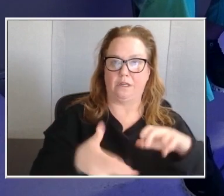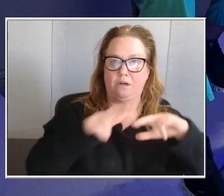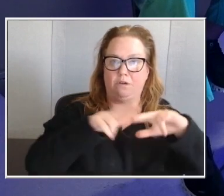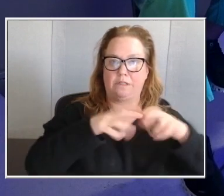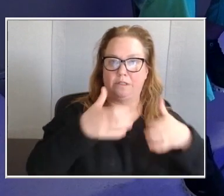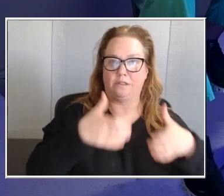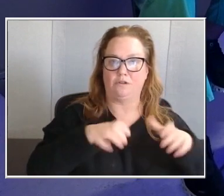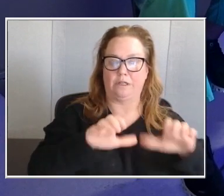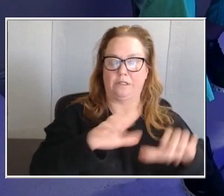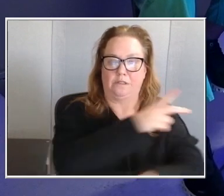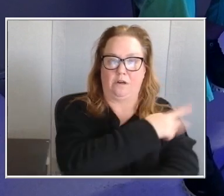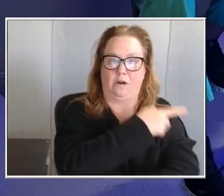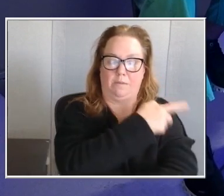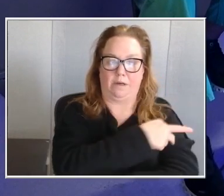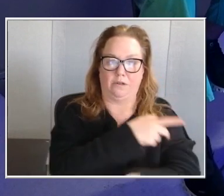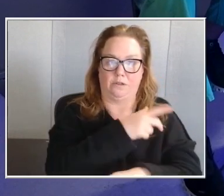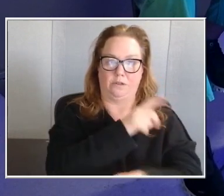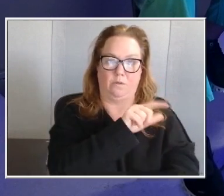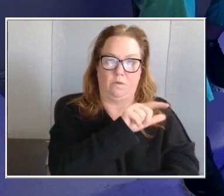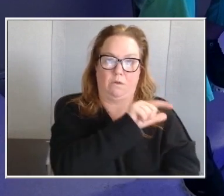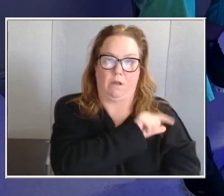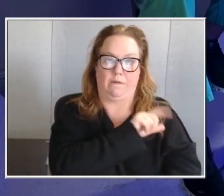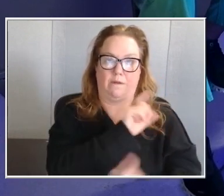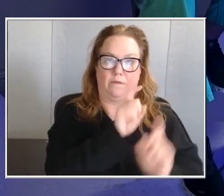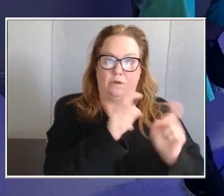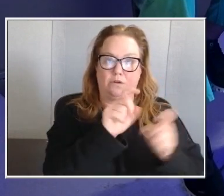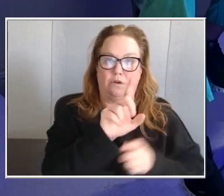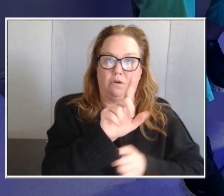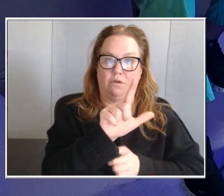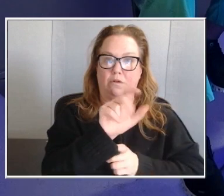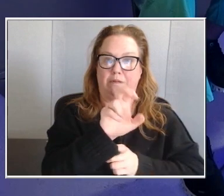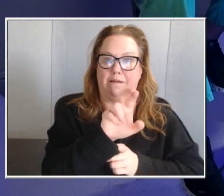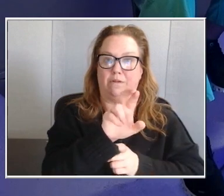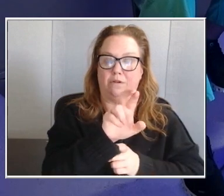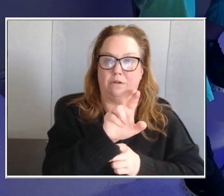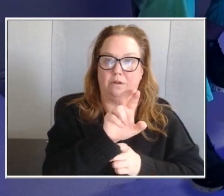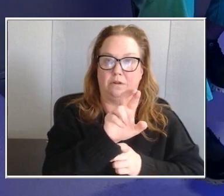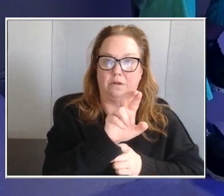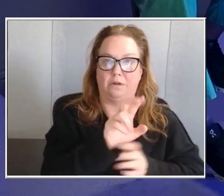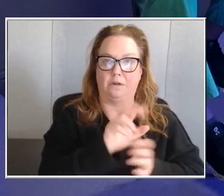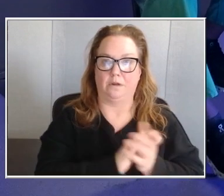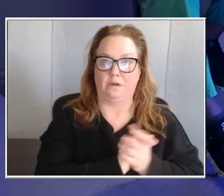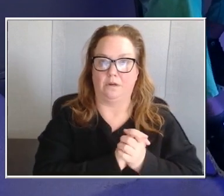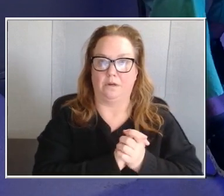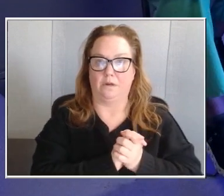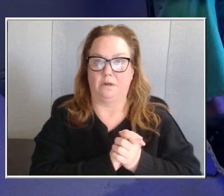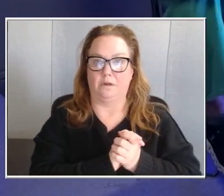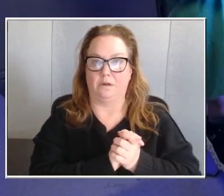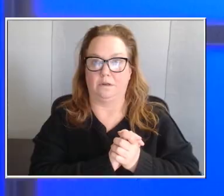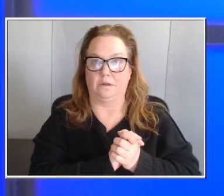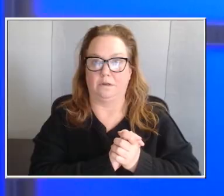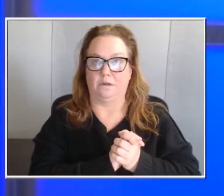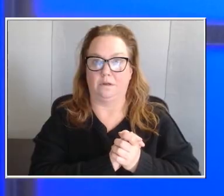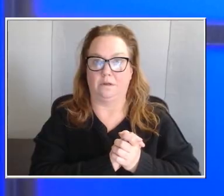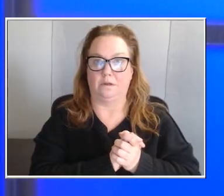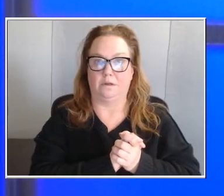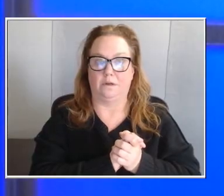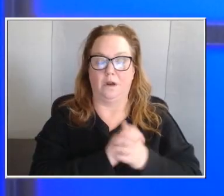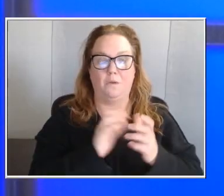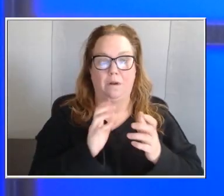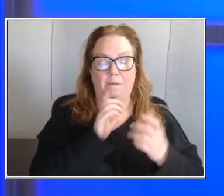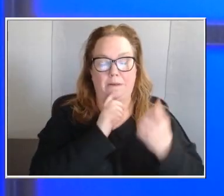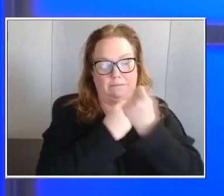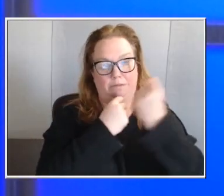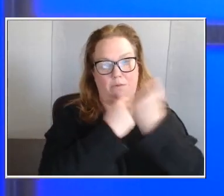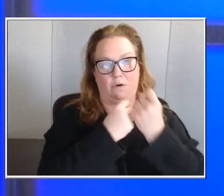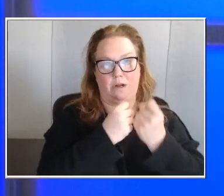our patients would qualify for donor livers? And I'm going to start with you, Ryan. What have you been doing out there? Absolutely. Well, we've been cheerleading our patients first and